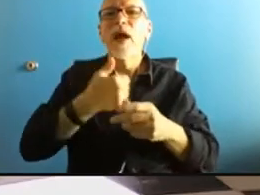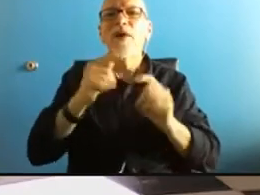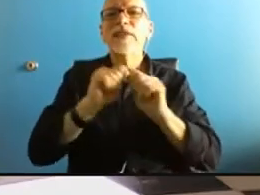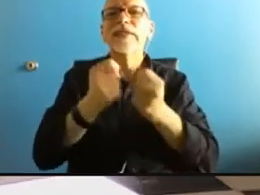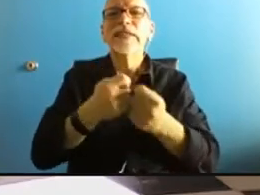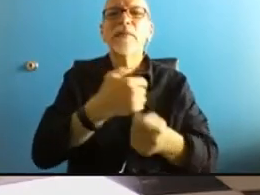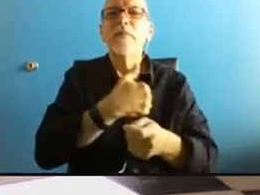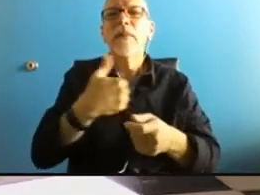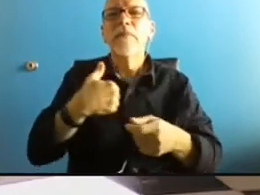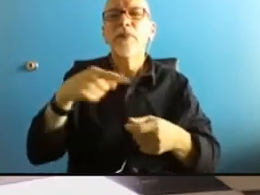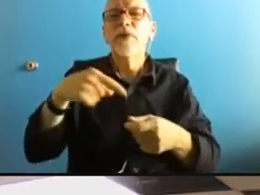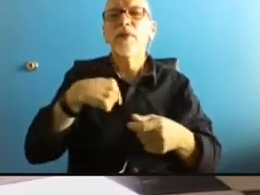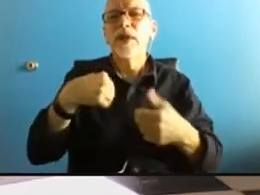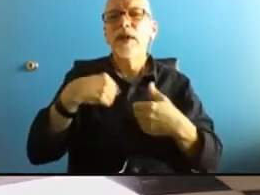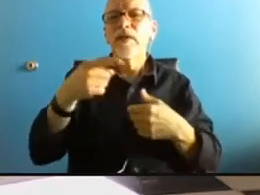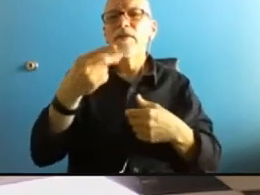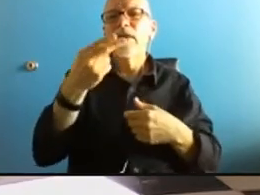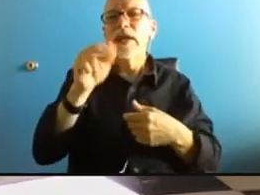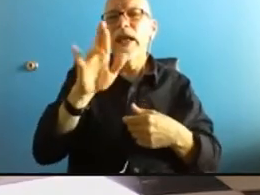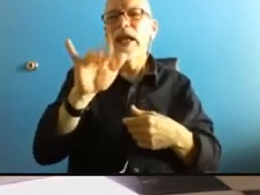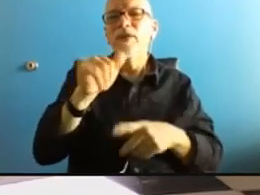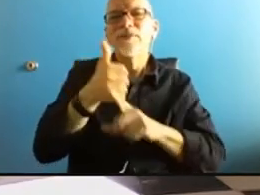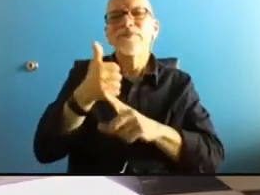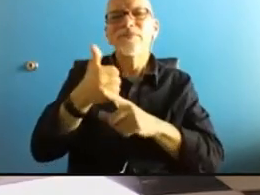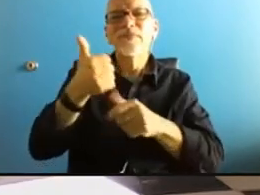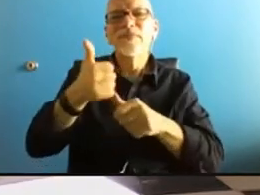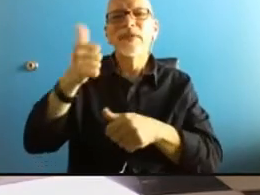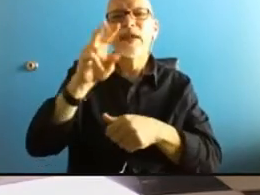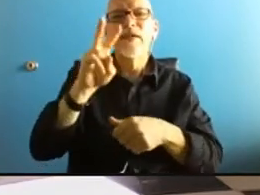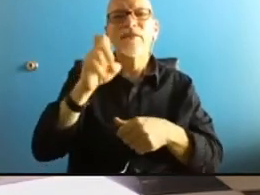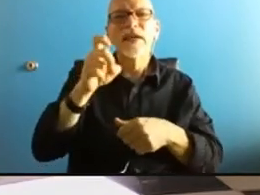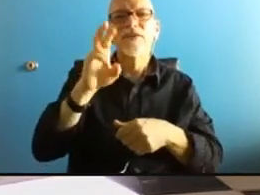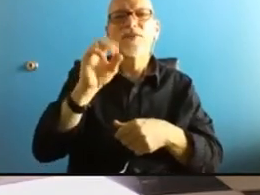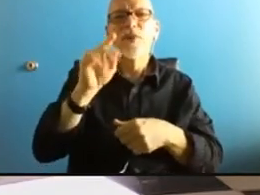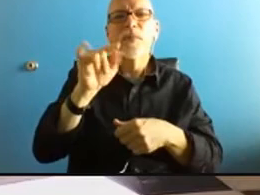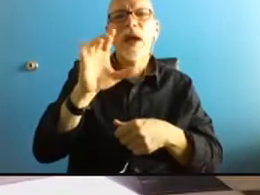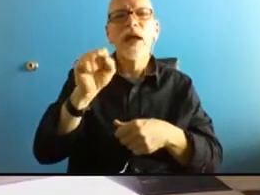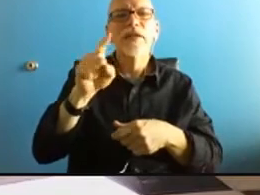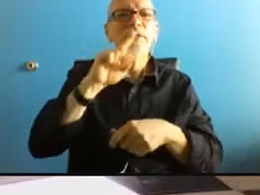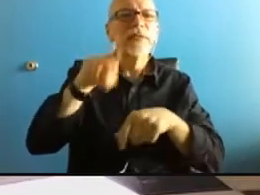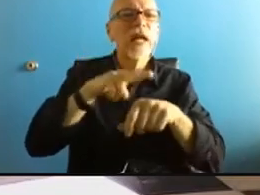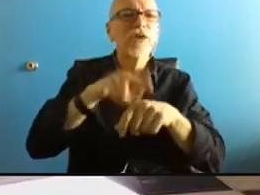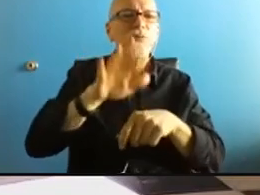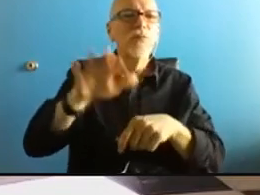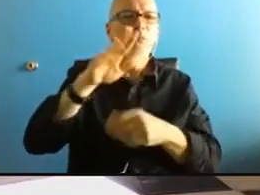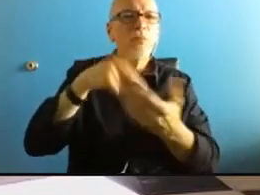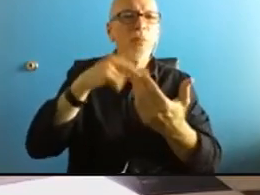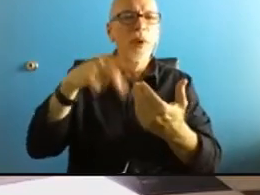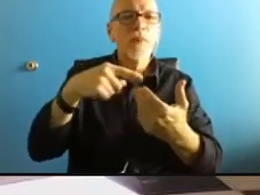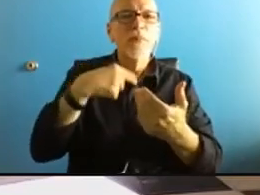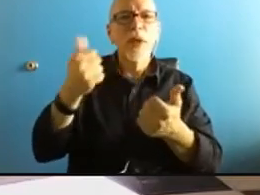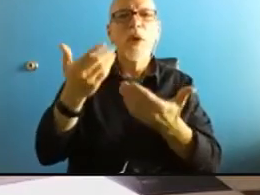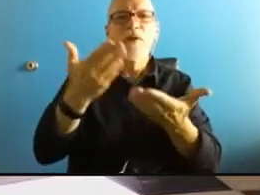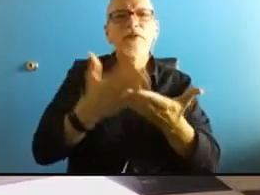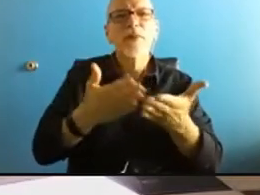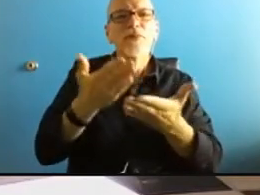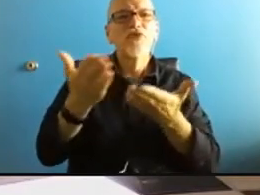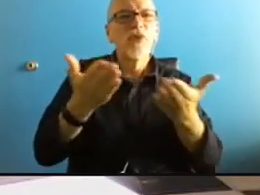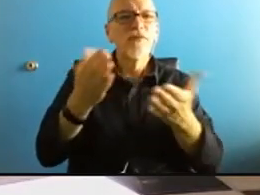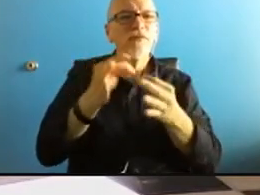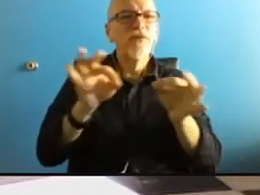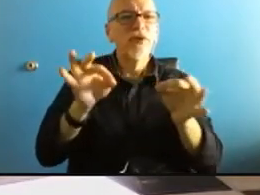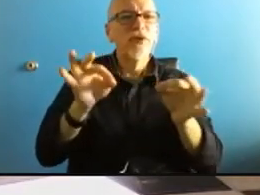We have Harry, who's the head of the VEX Robotics, which is nationwide, which we can offer you some services free nationwide with the